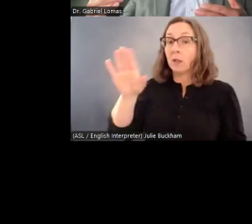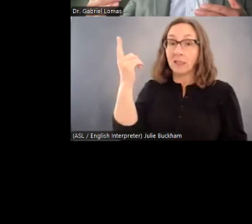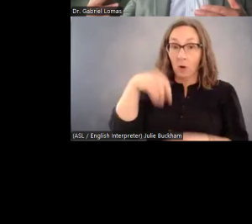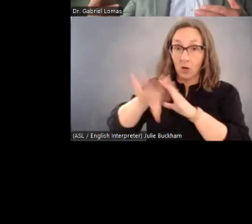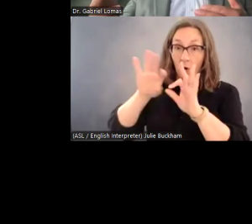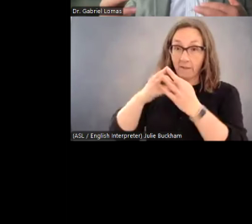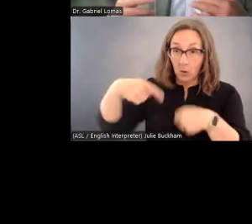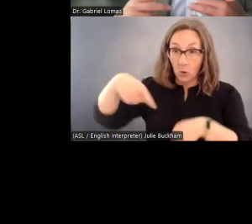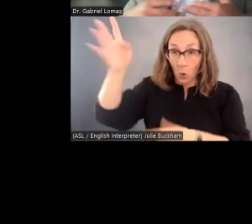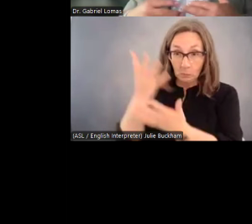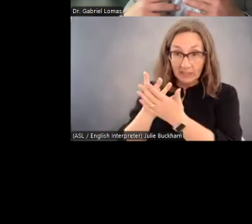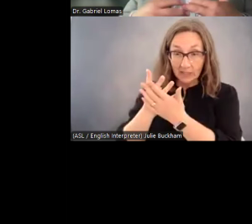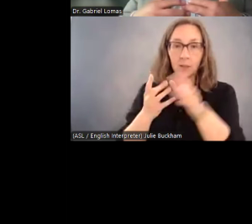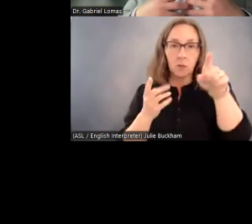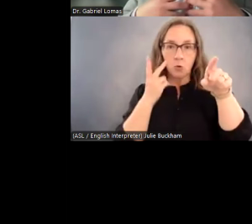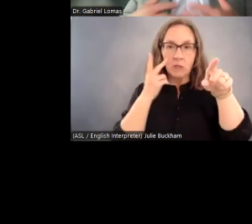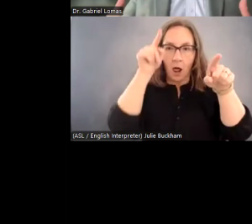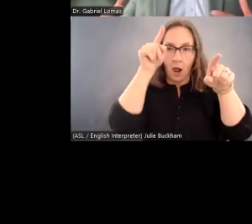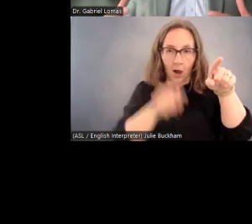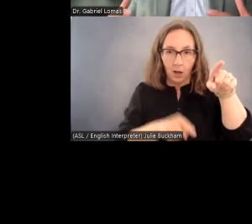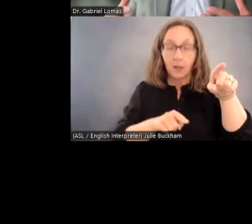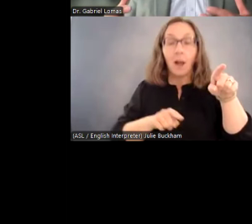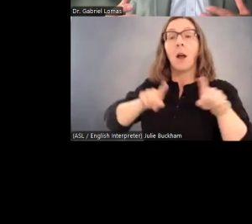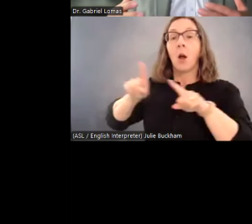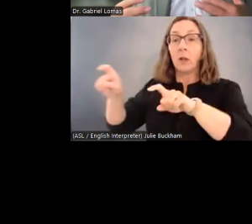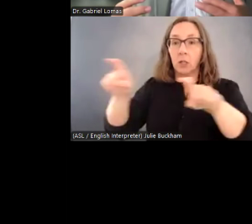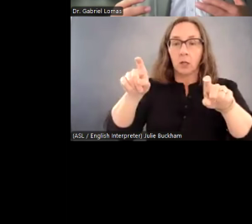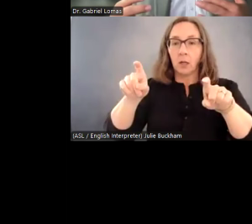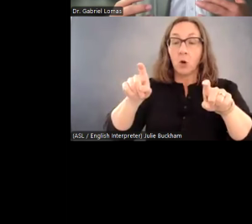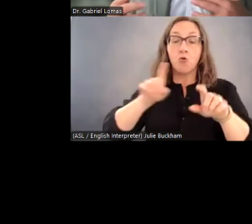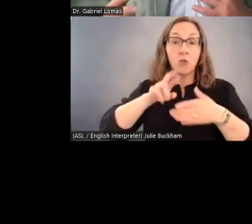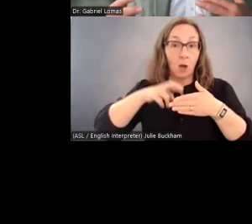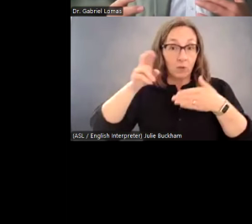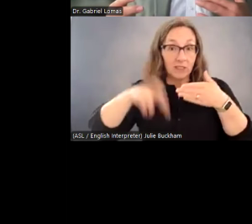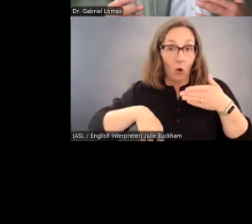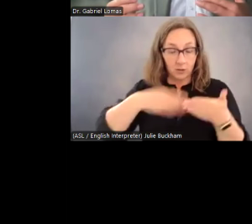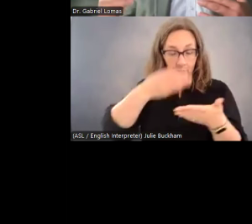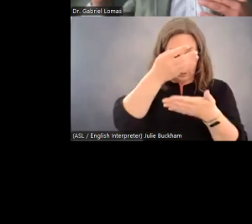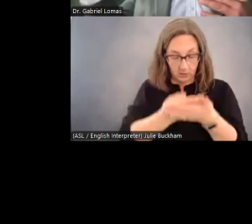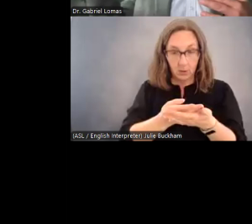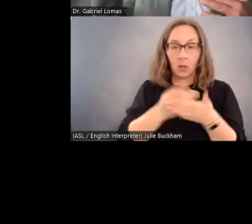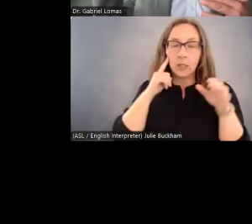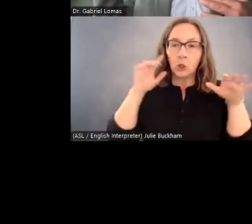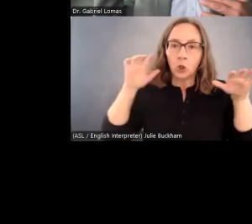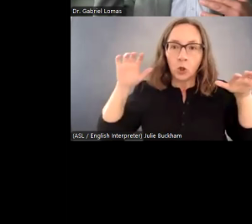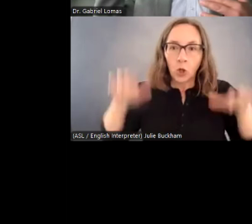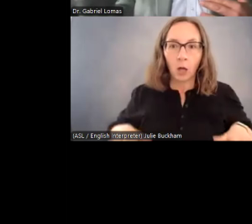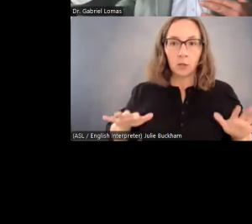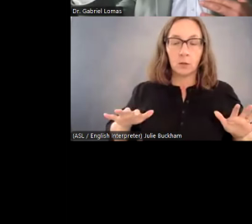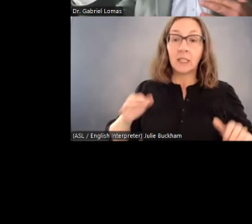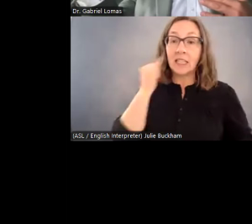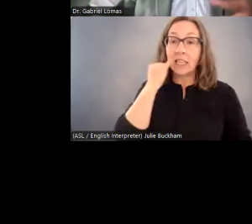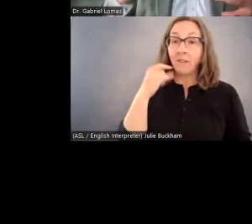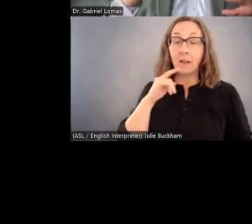on a survey, and the results were shocking and groundbreaking. Like we began to see that when people answered yes to